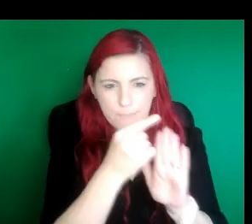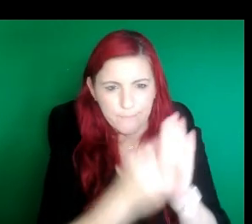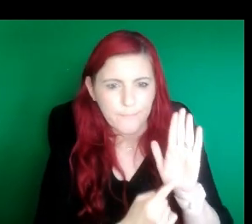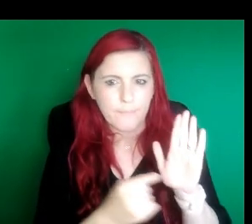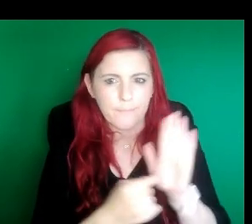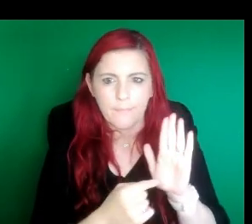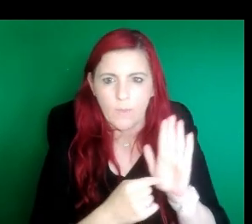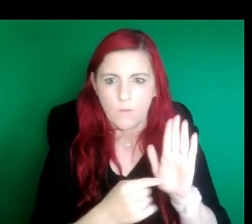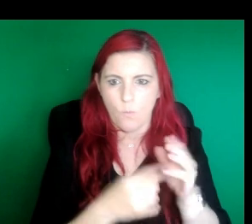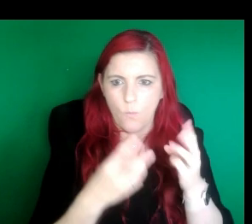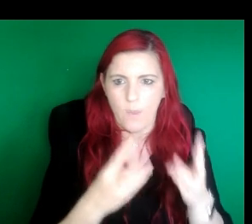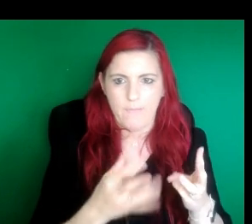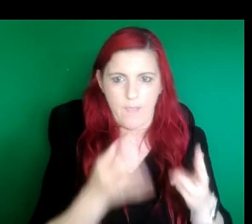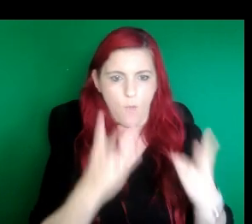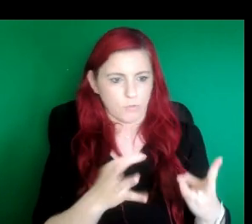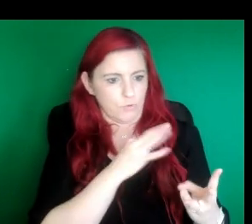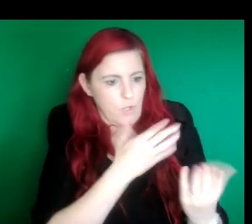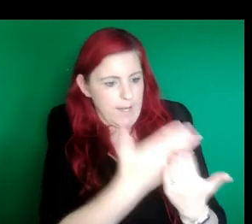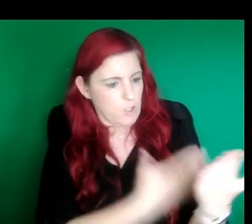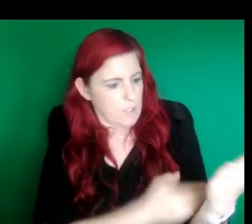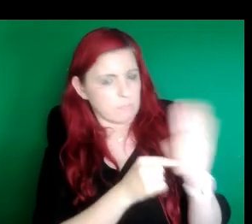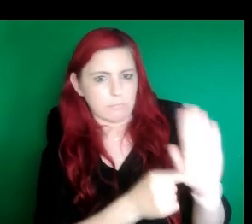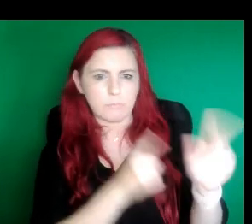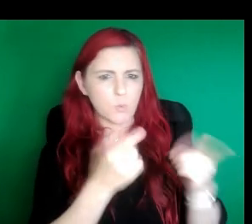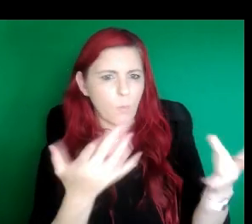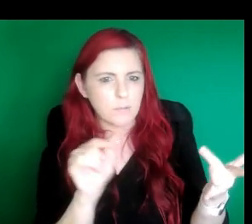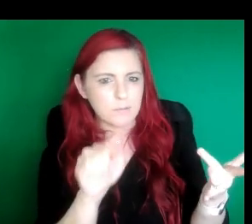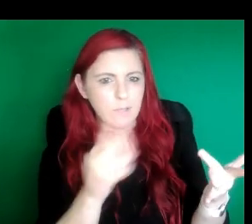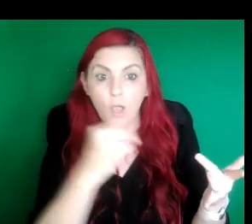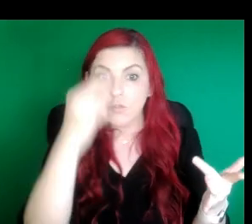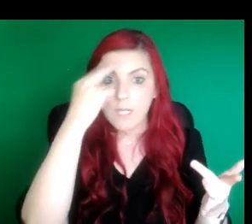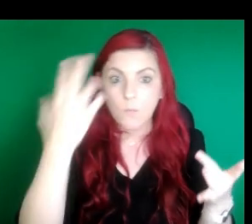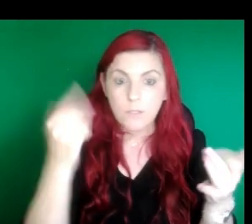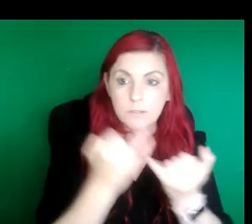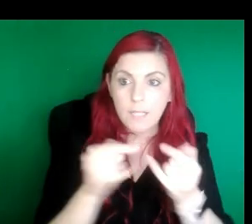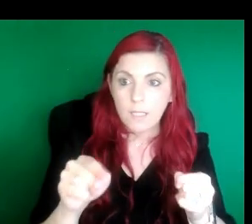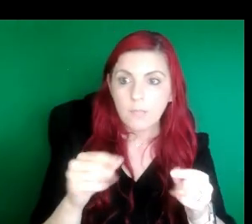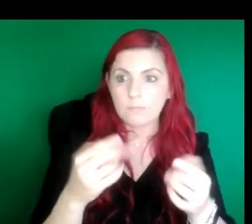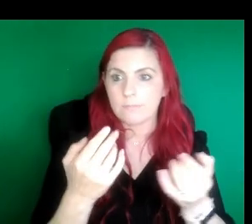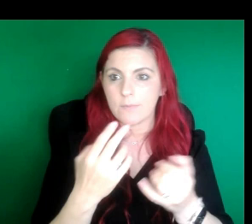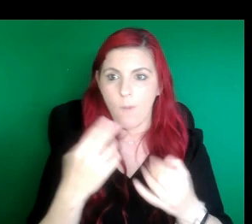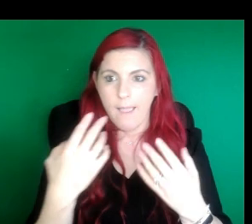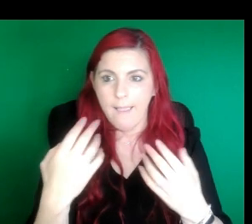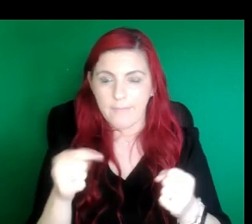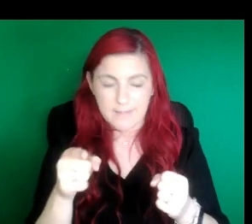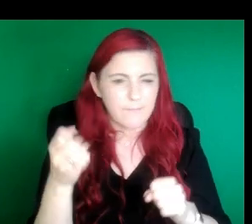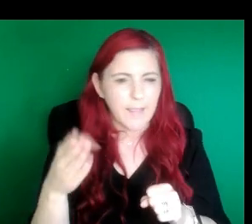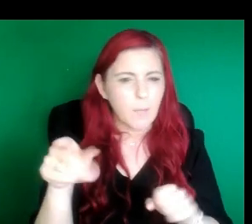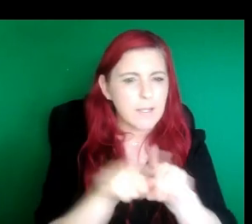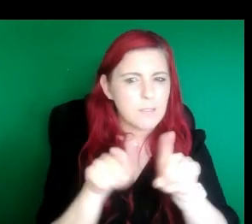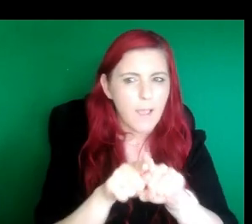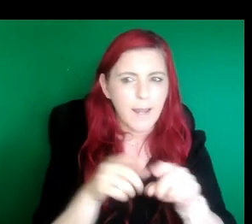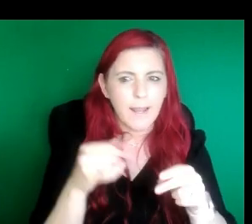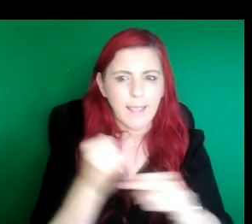if I want to do good legislation, what do I do? Now I understand that this is a little blurry. I have zoomed in on it, and it is available in